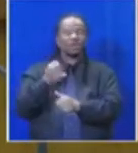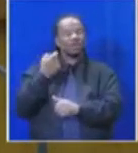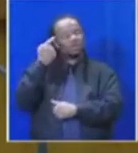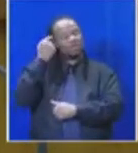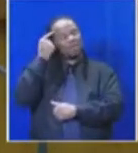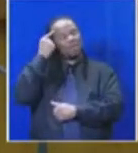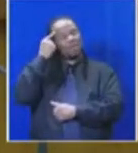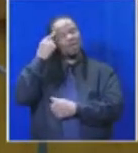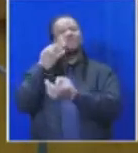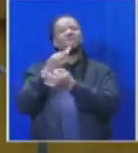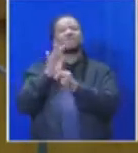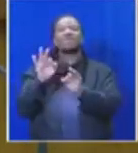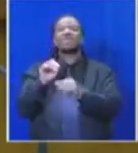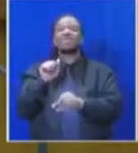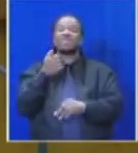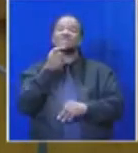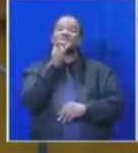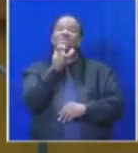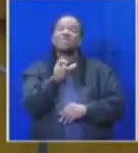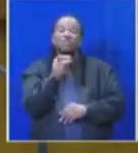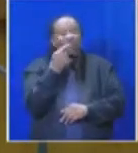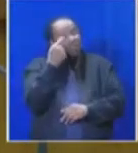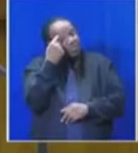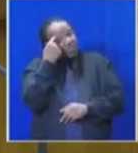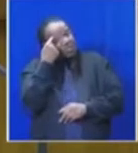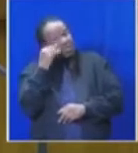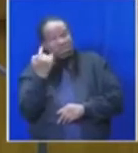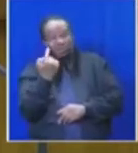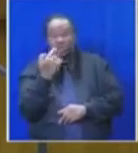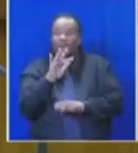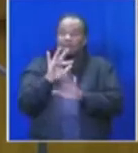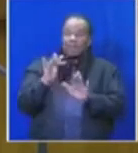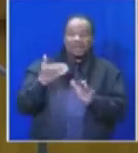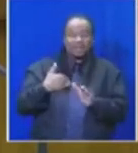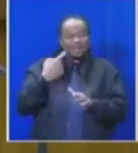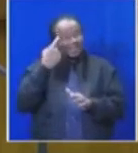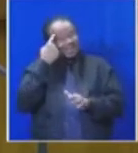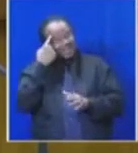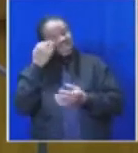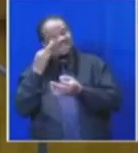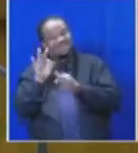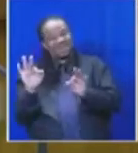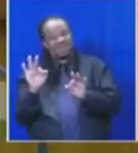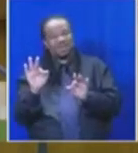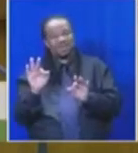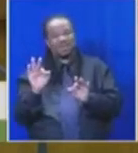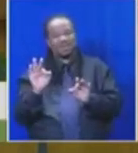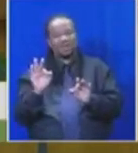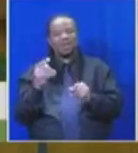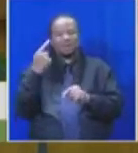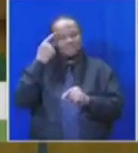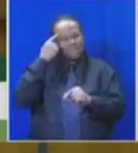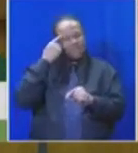If a man is what he thinks, then a man is not free until he thinks free. The mind is the key to life.